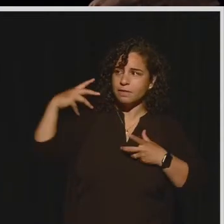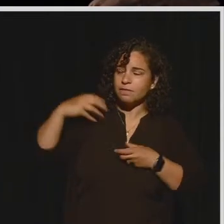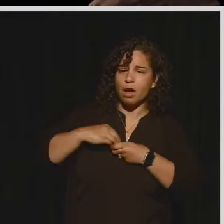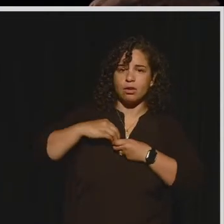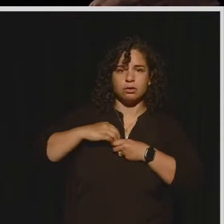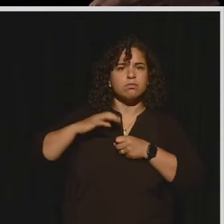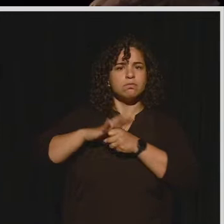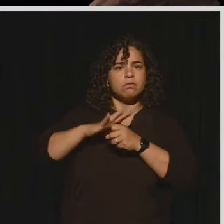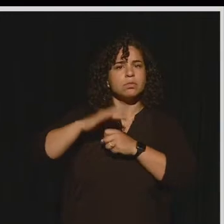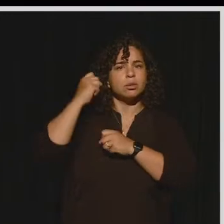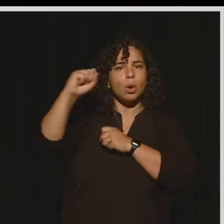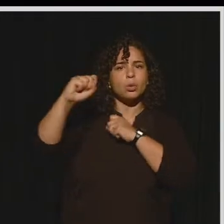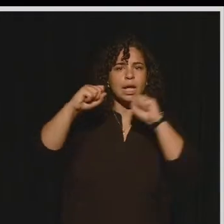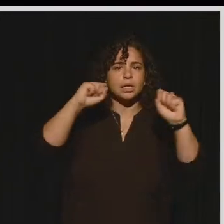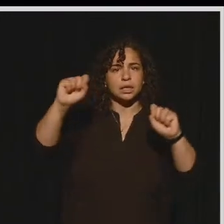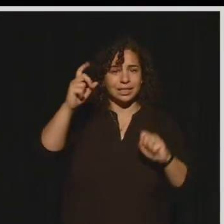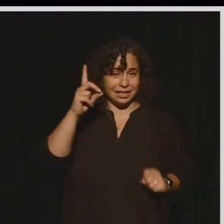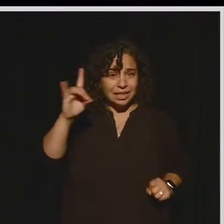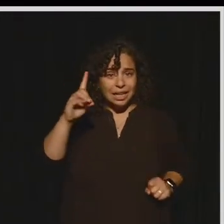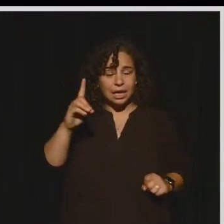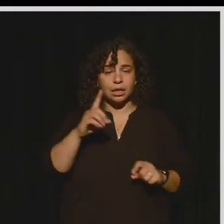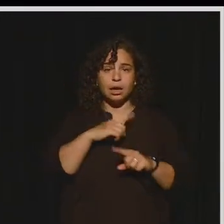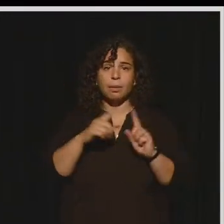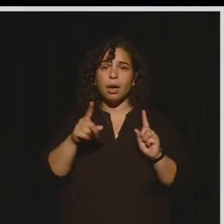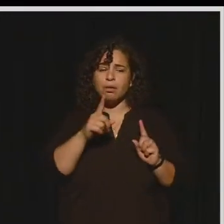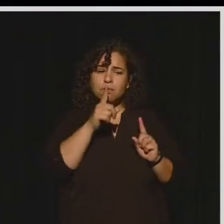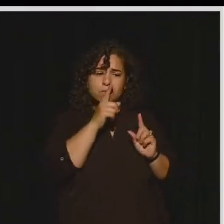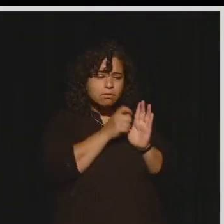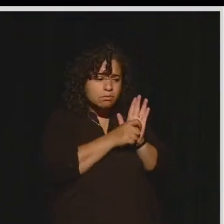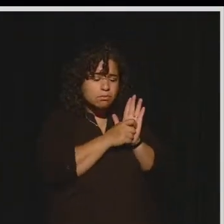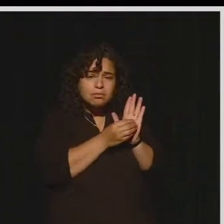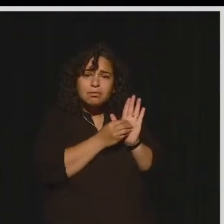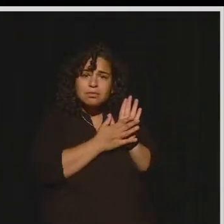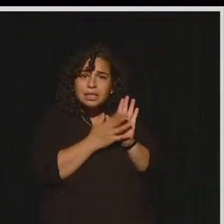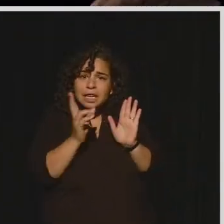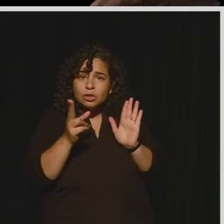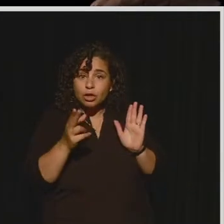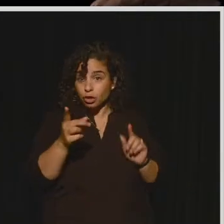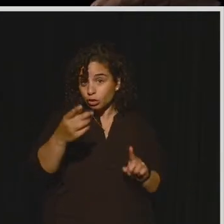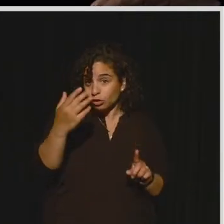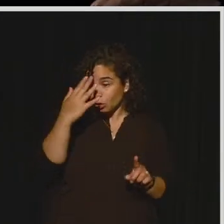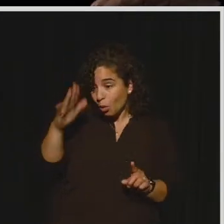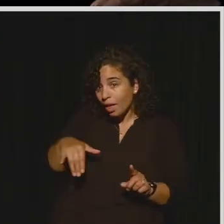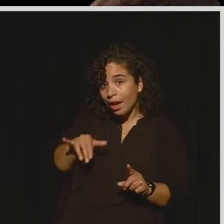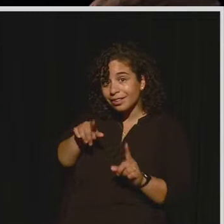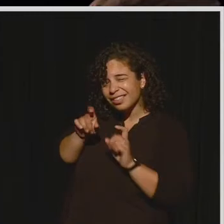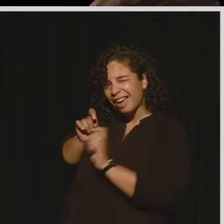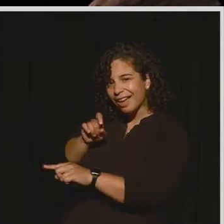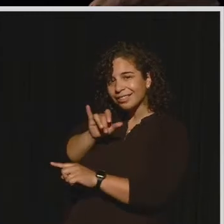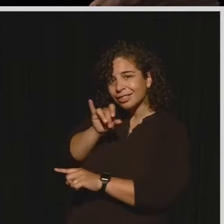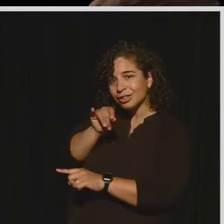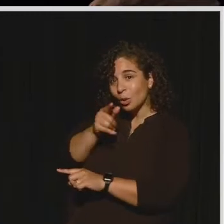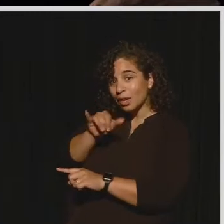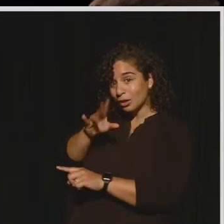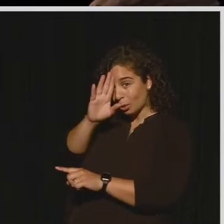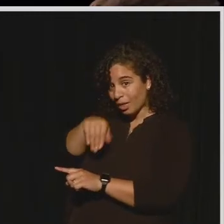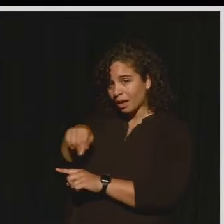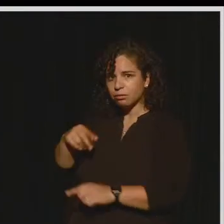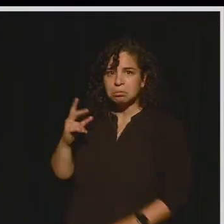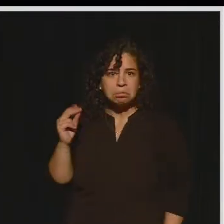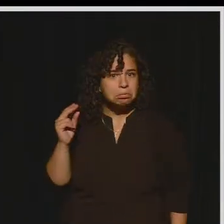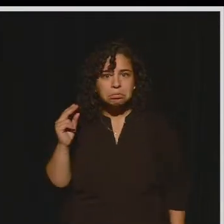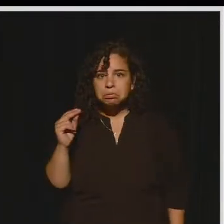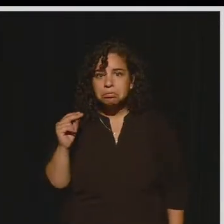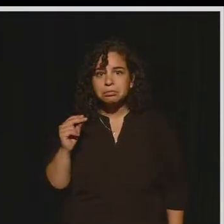protests. But there's nothing ever written about that, you know? Like, do you know Yogi? No. So I think it is really